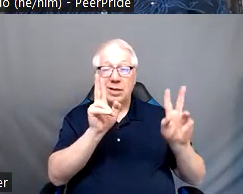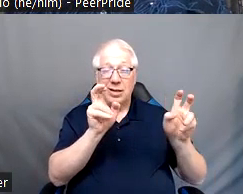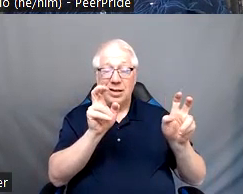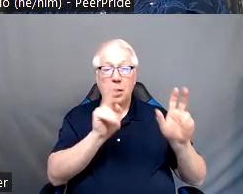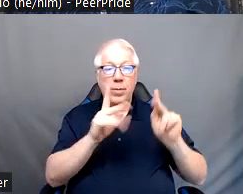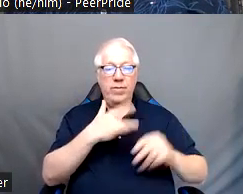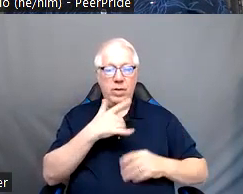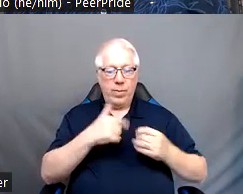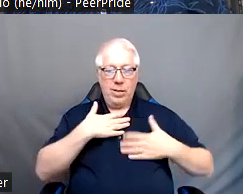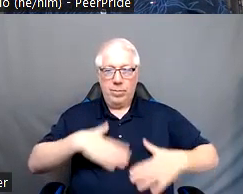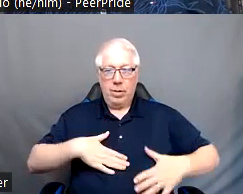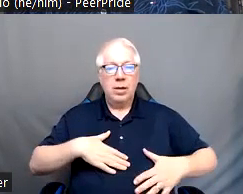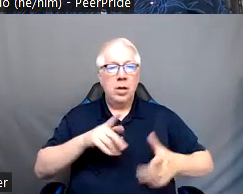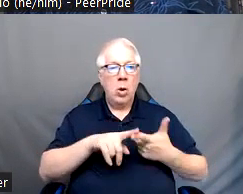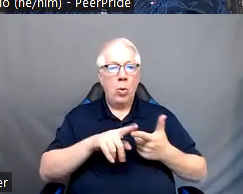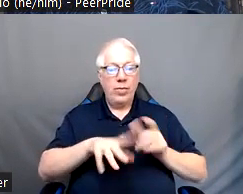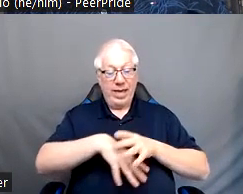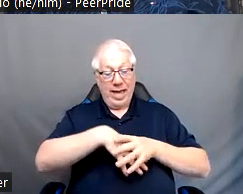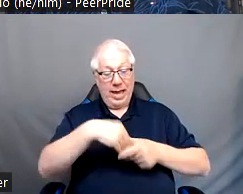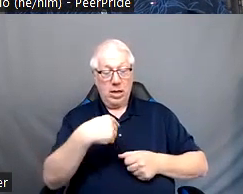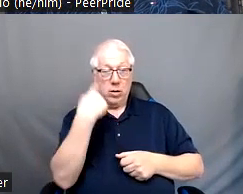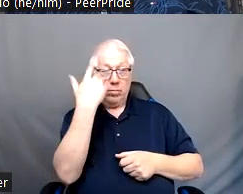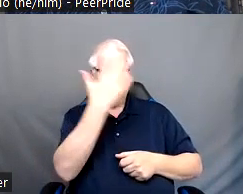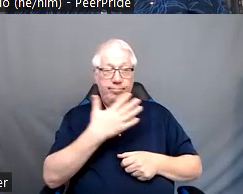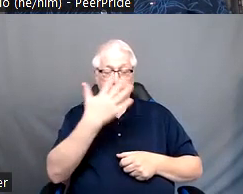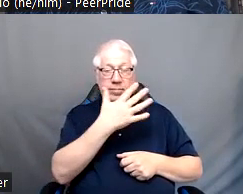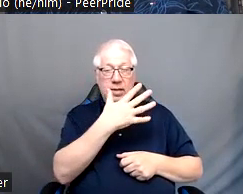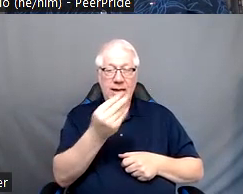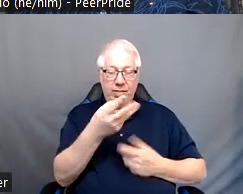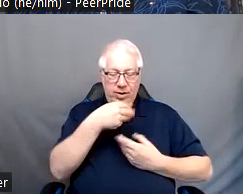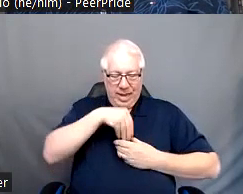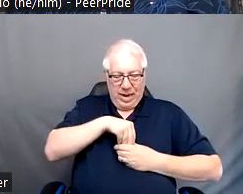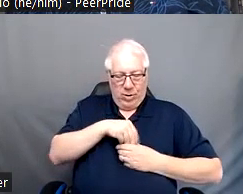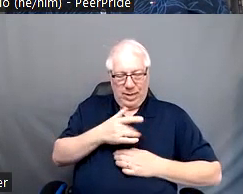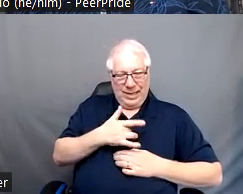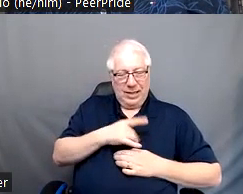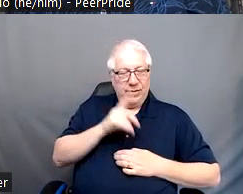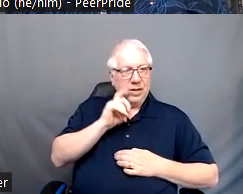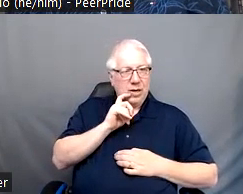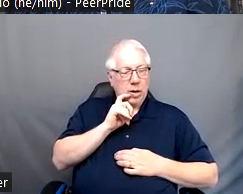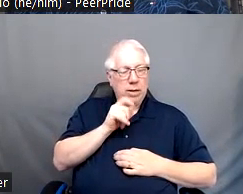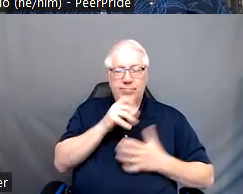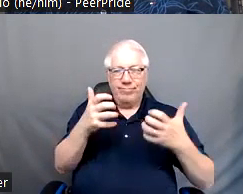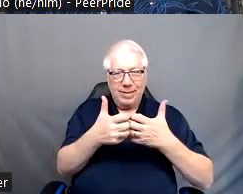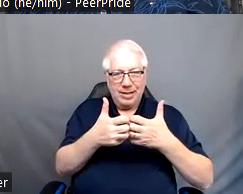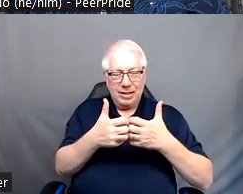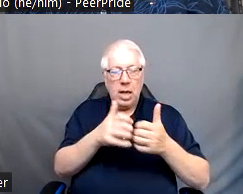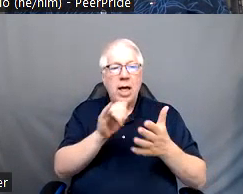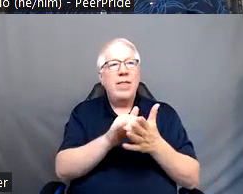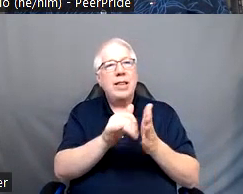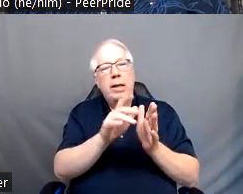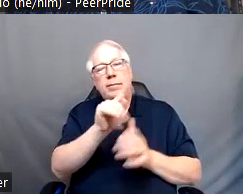about their body when their external appearance and their internal sense of gender identity doesn't match up. That's kind of the textbook